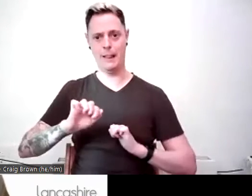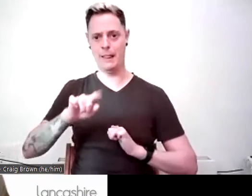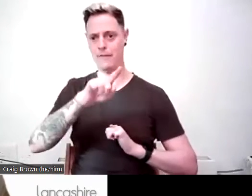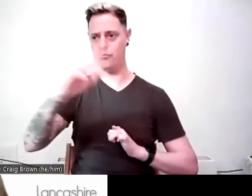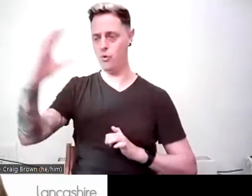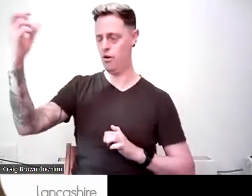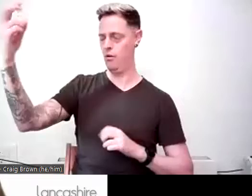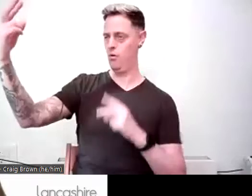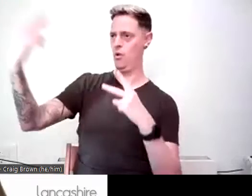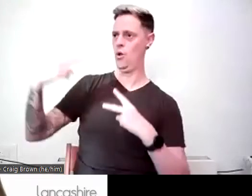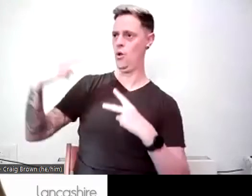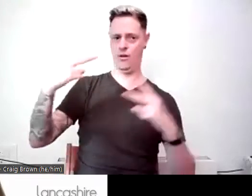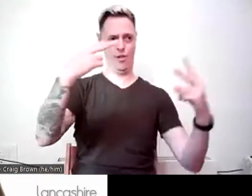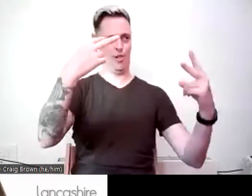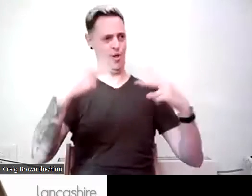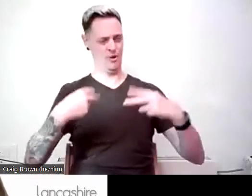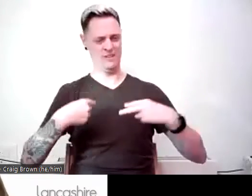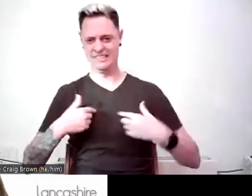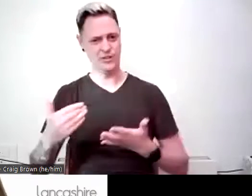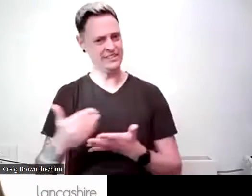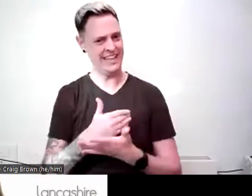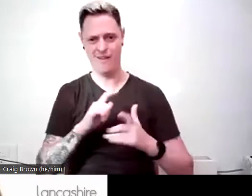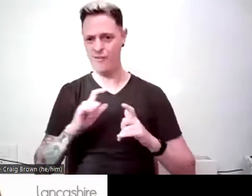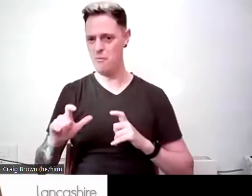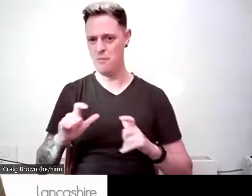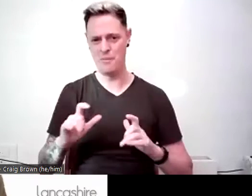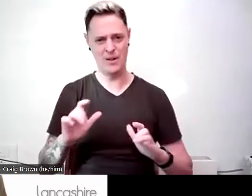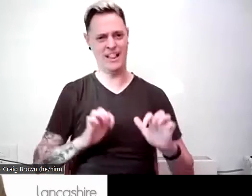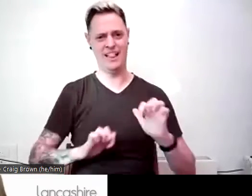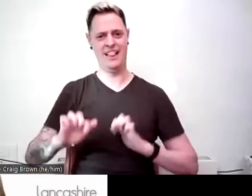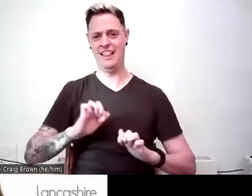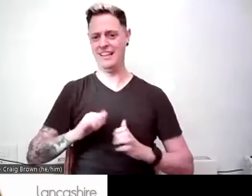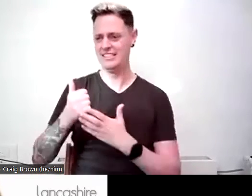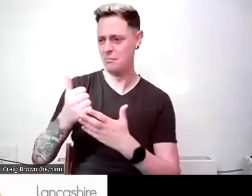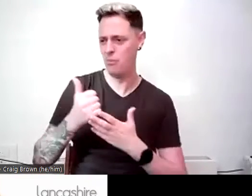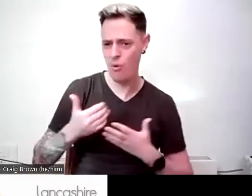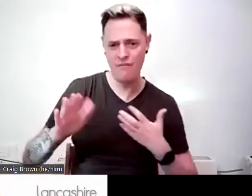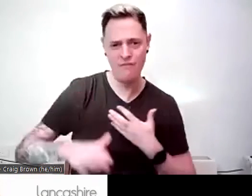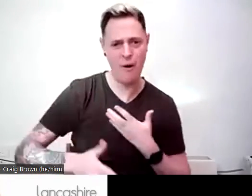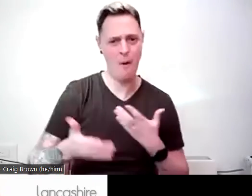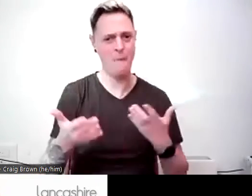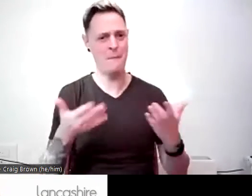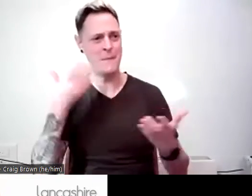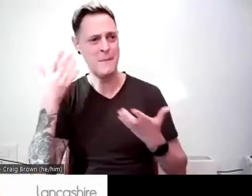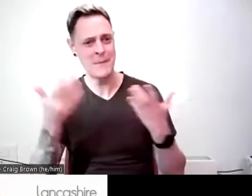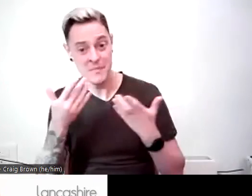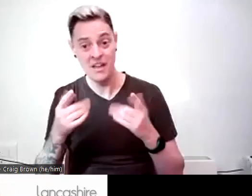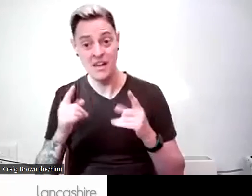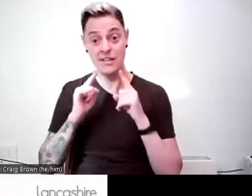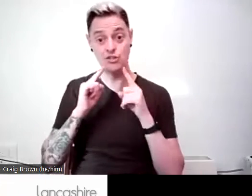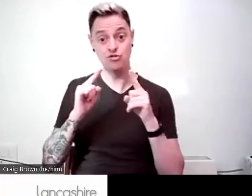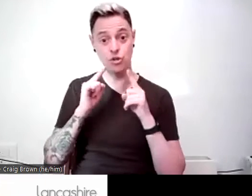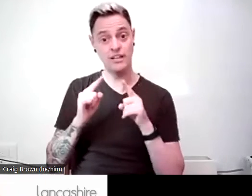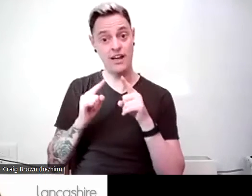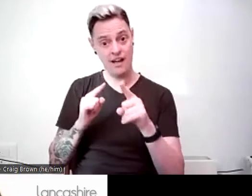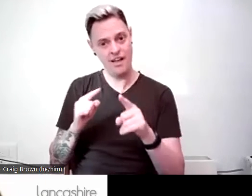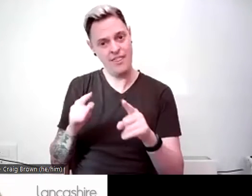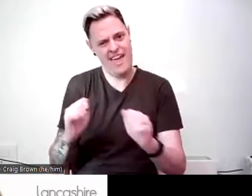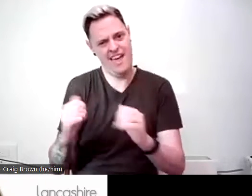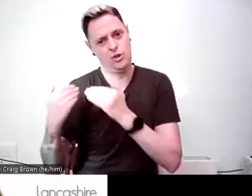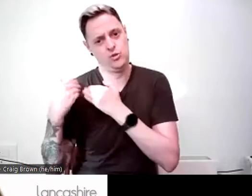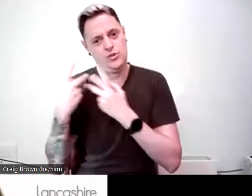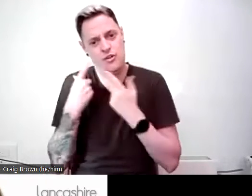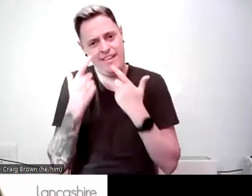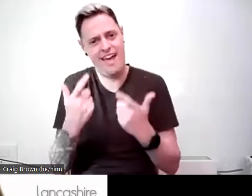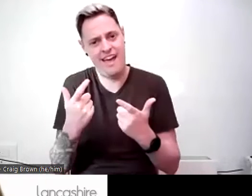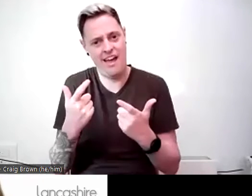feel uncomfortable, I don't feel safe, I don't know who to go to for support in this situation, because if the instructor, who has a duty of care and responsibility, is the